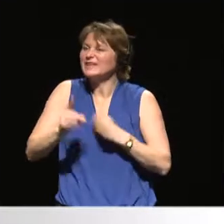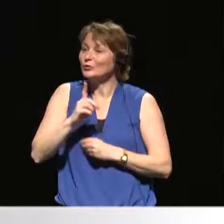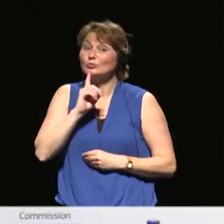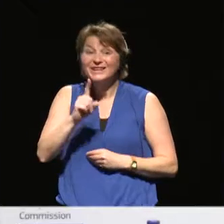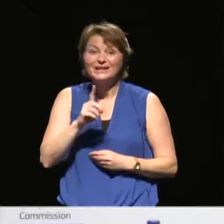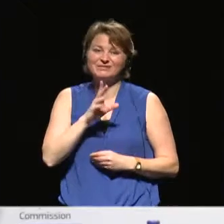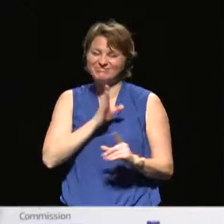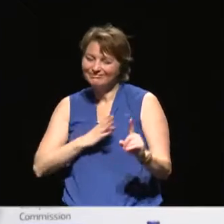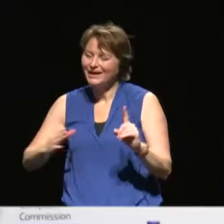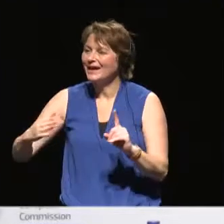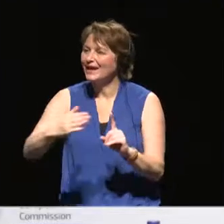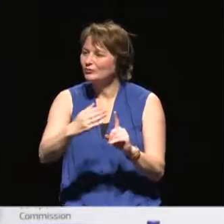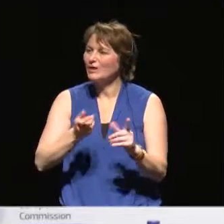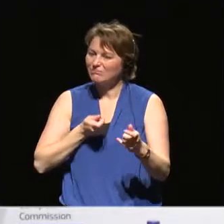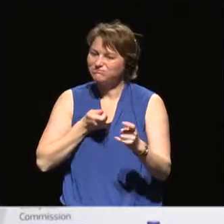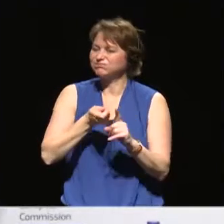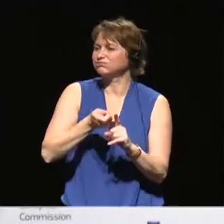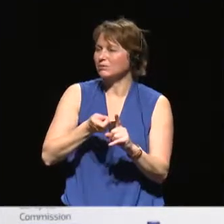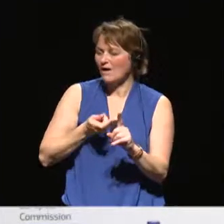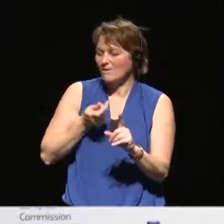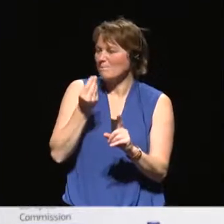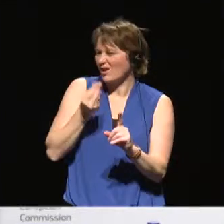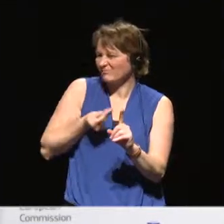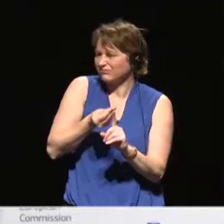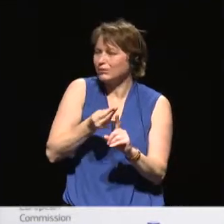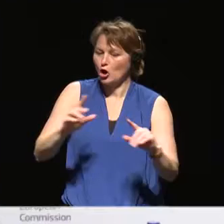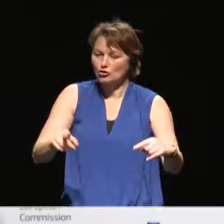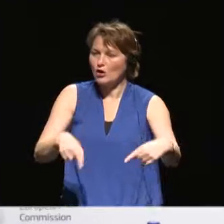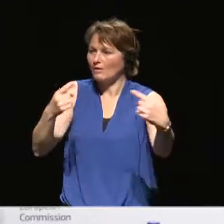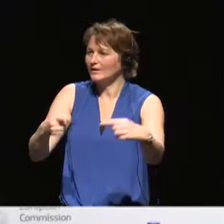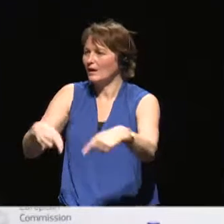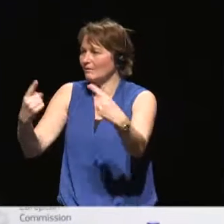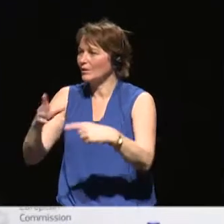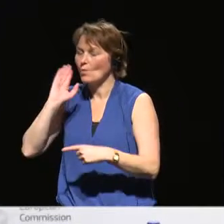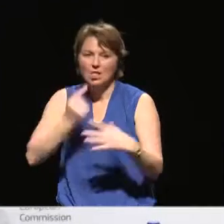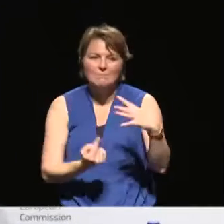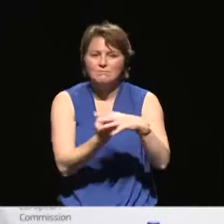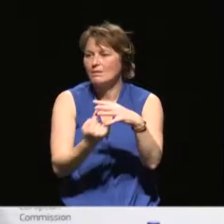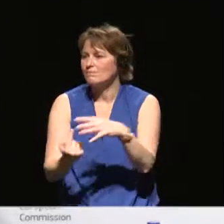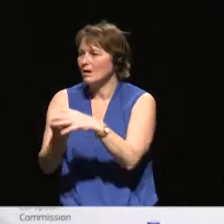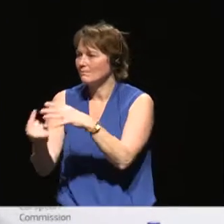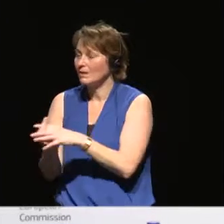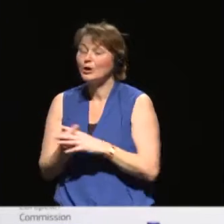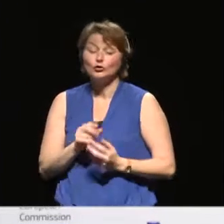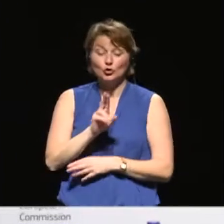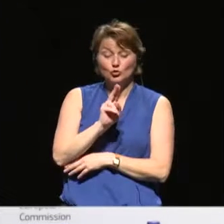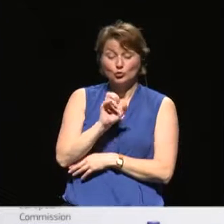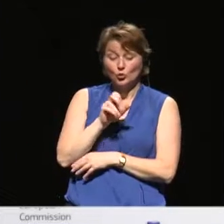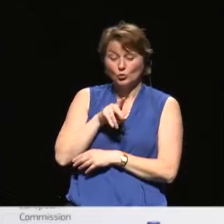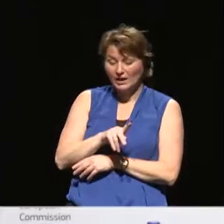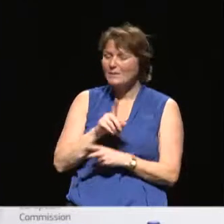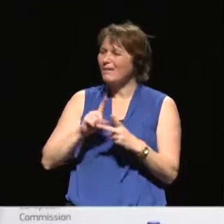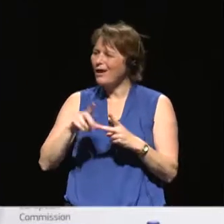link to security and conflict. A significant part of our work in this domain in UNEP looks at the link between conflicts and